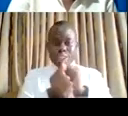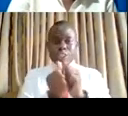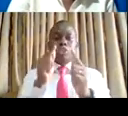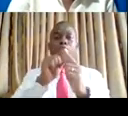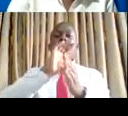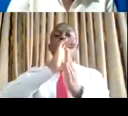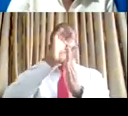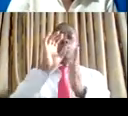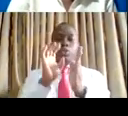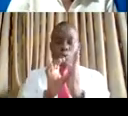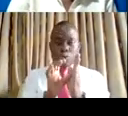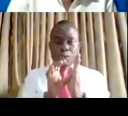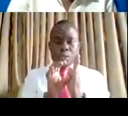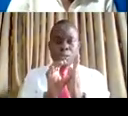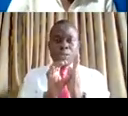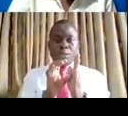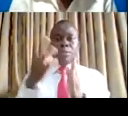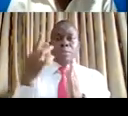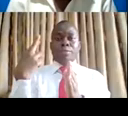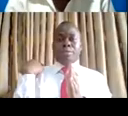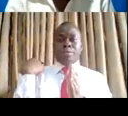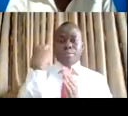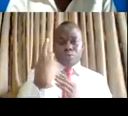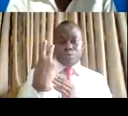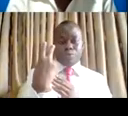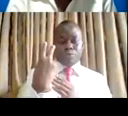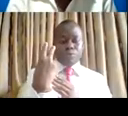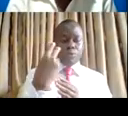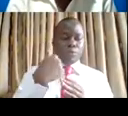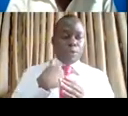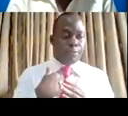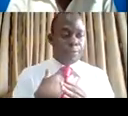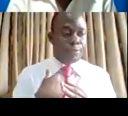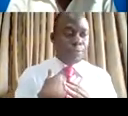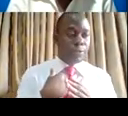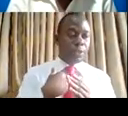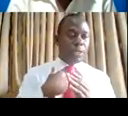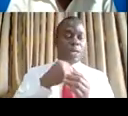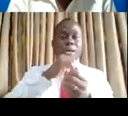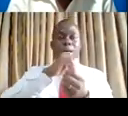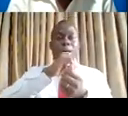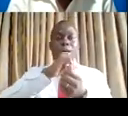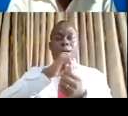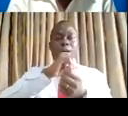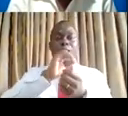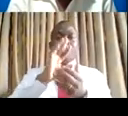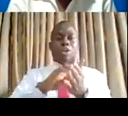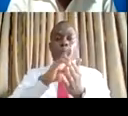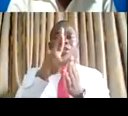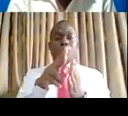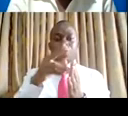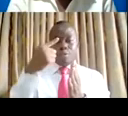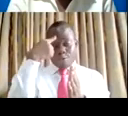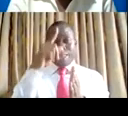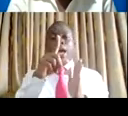Constitution. Number two, there are recommendations for consequential legislation, some of the